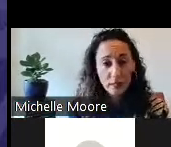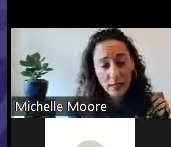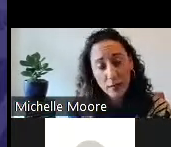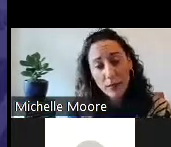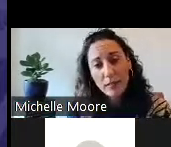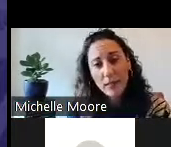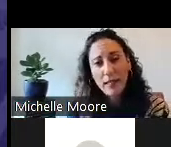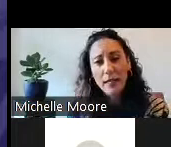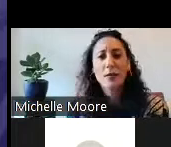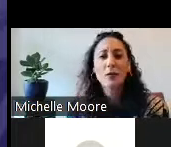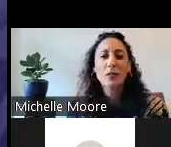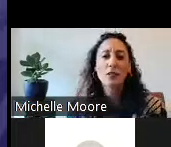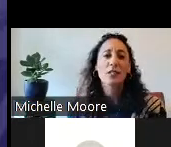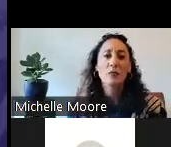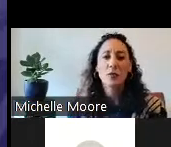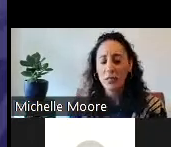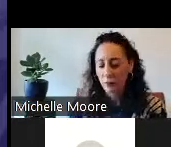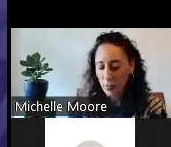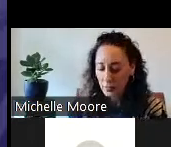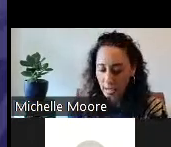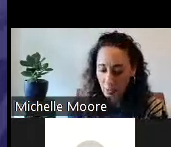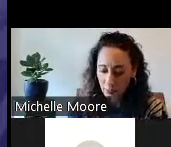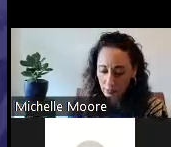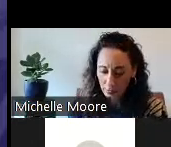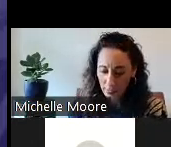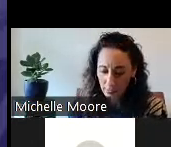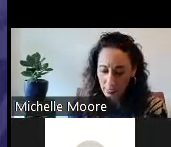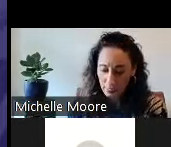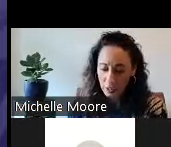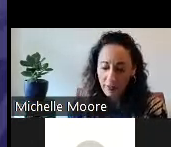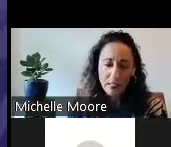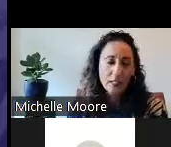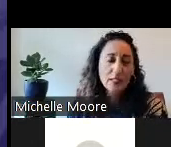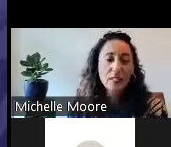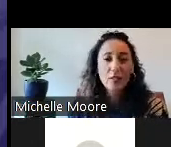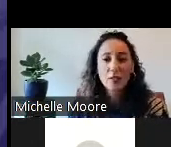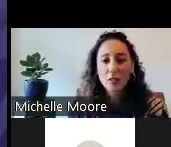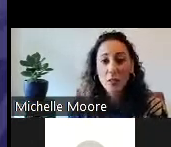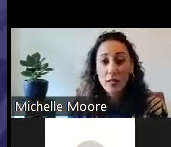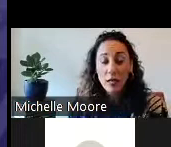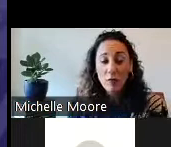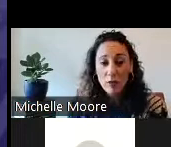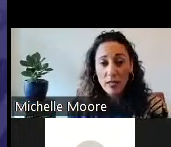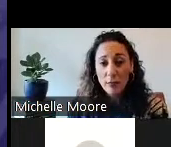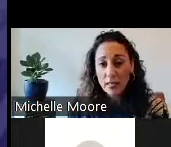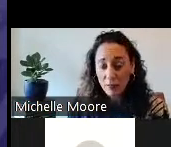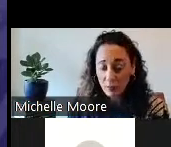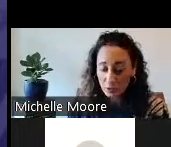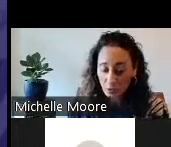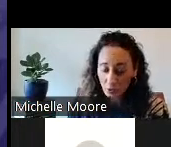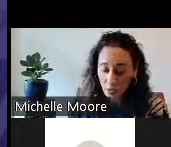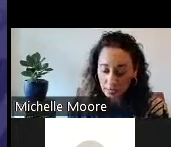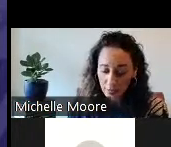their sustainability and also distributing funds equitably. The charity continues to really make a